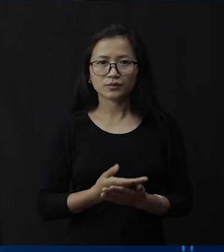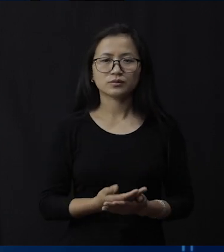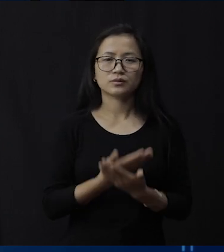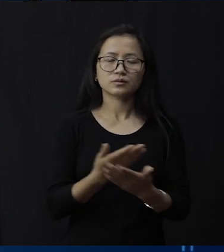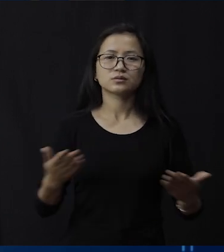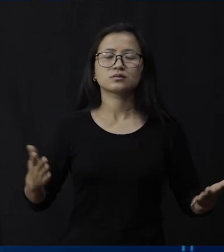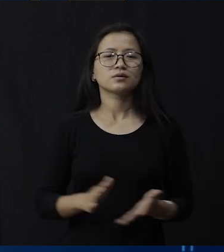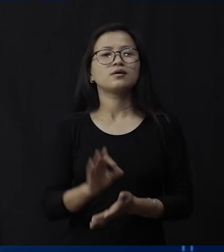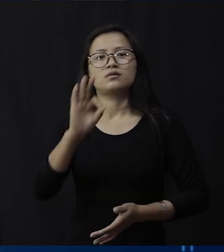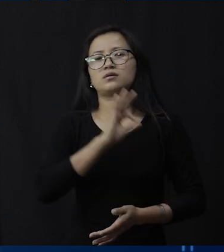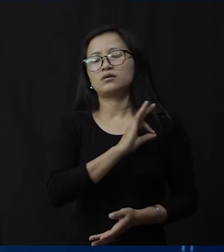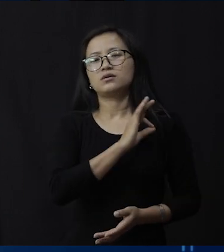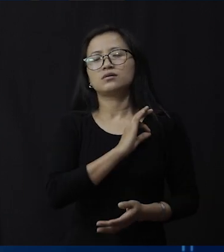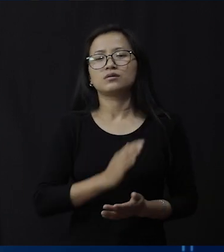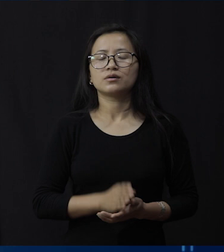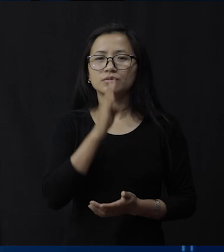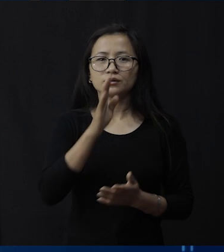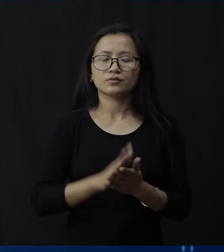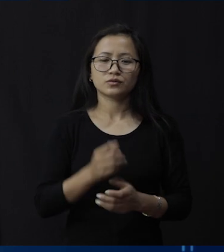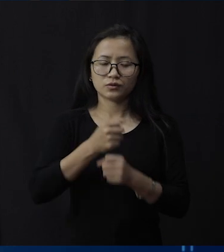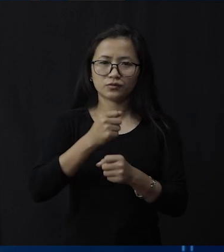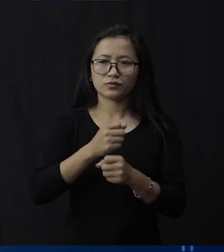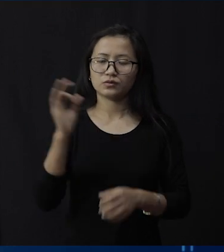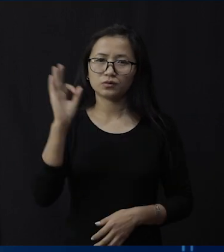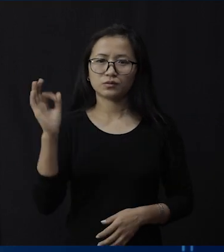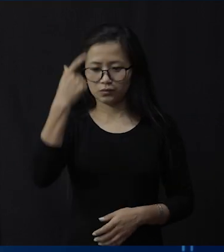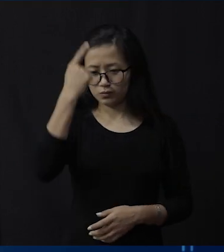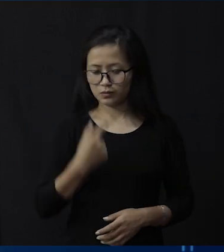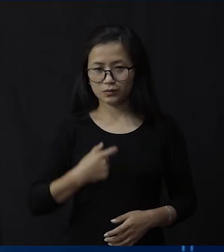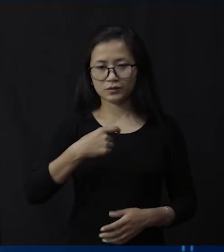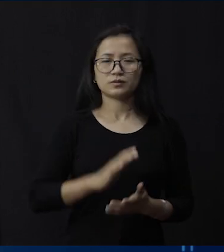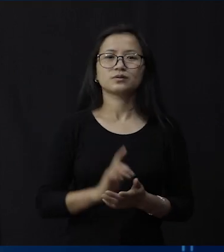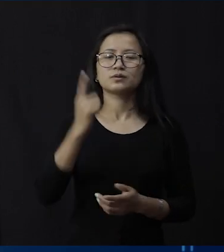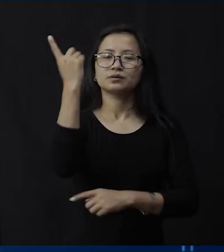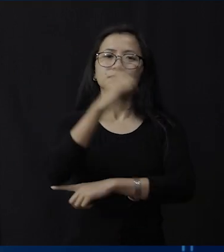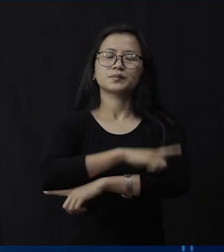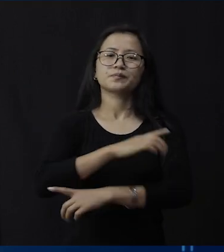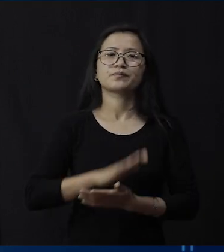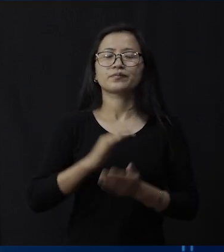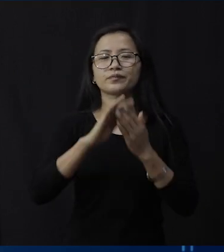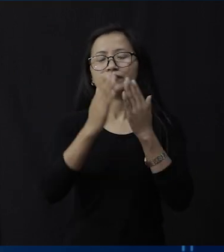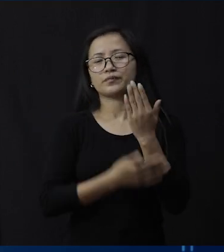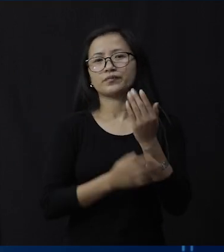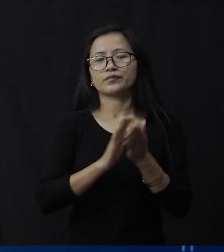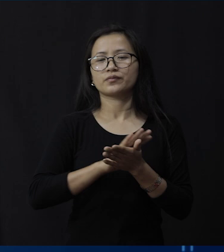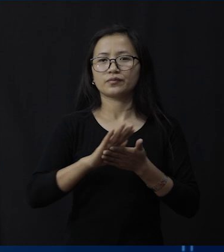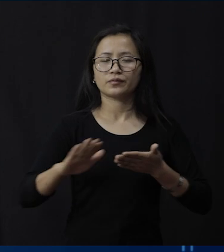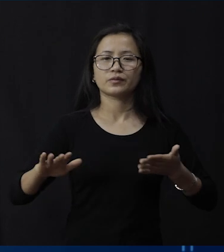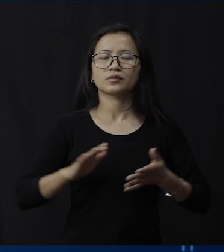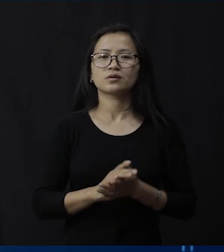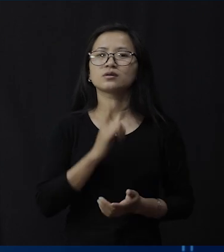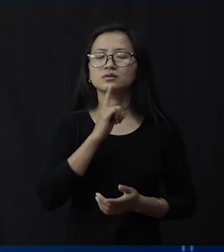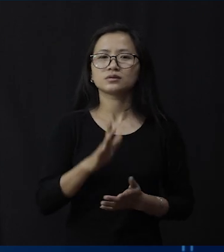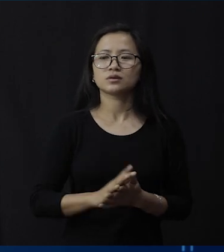grow more interest on becoming a government official one day. So at the end, Landu tells his father